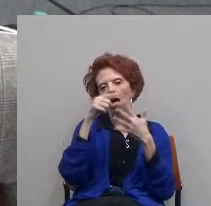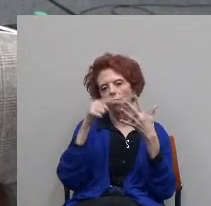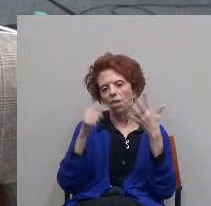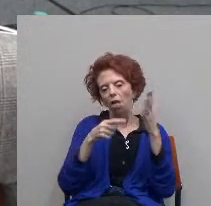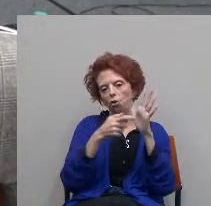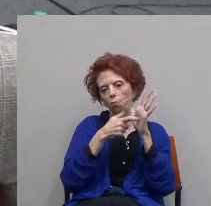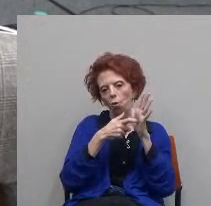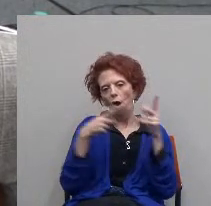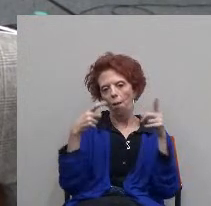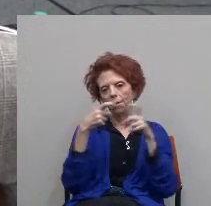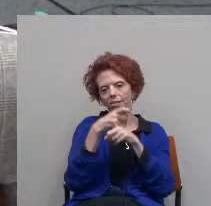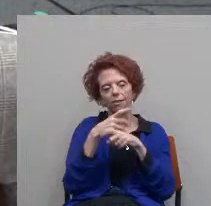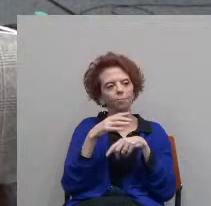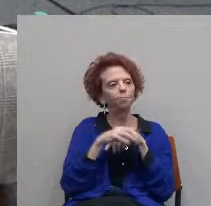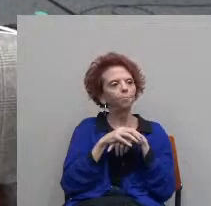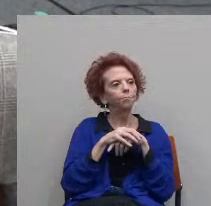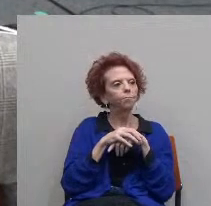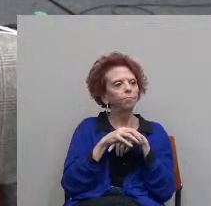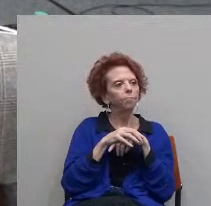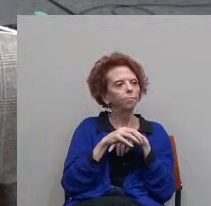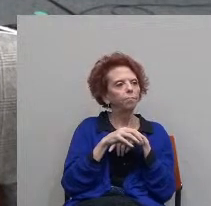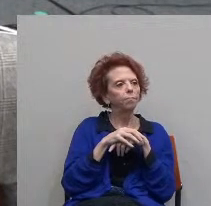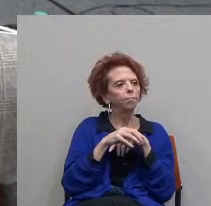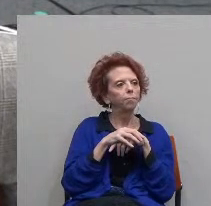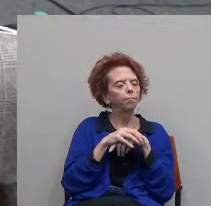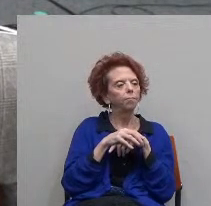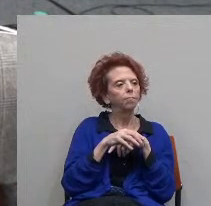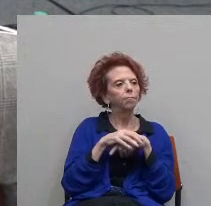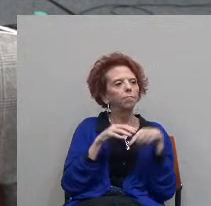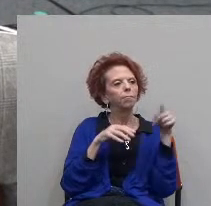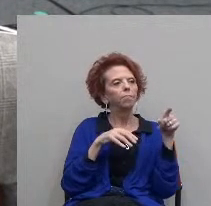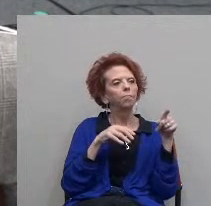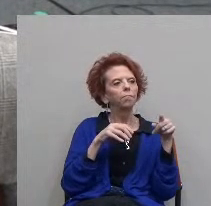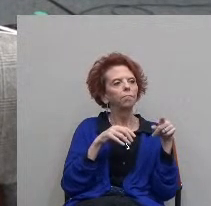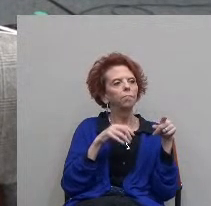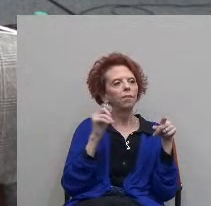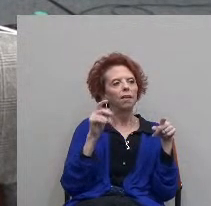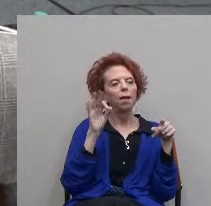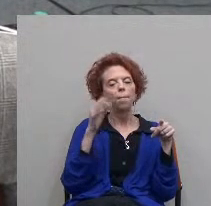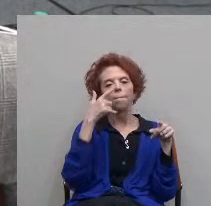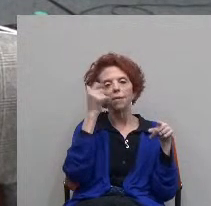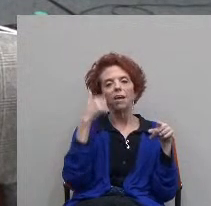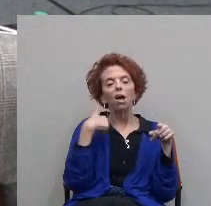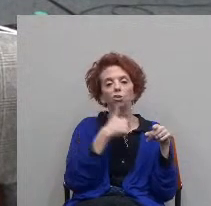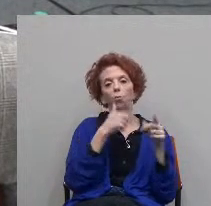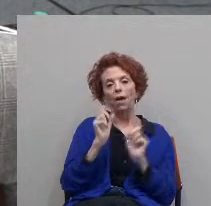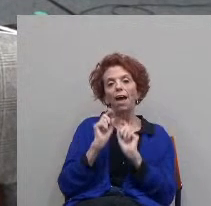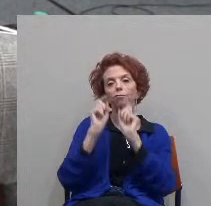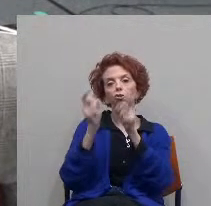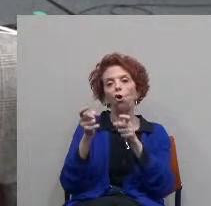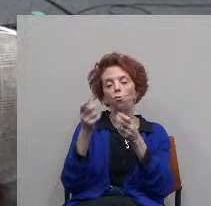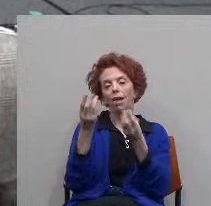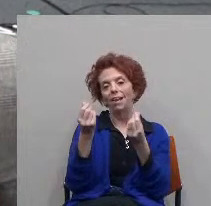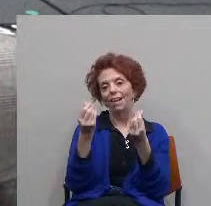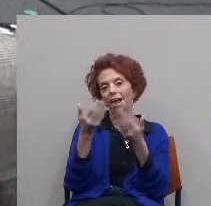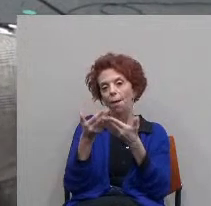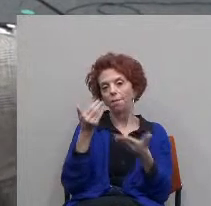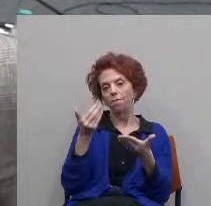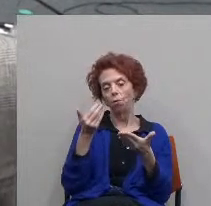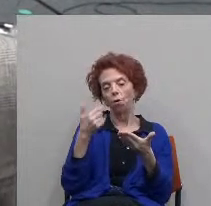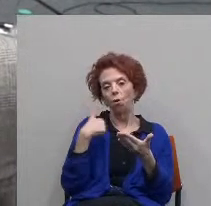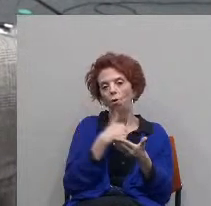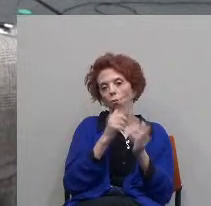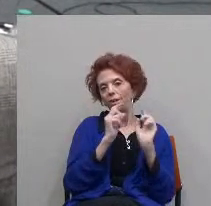other complications. Maybe it wouldn't be for public. Maybe that's why. You'd have to be- Donated it before. Yeah, but it has to Transferred be.